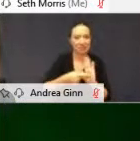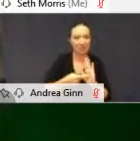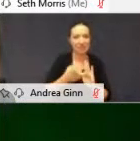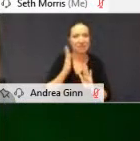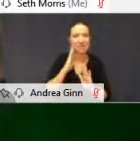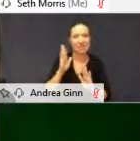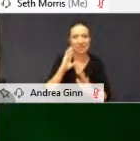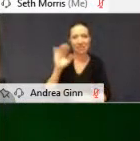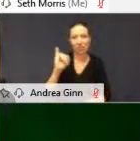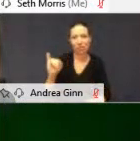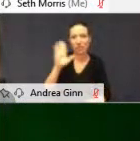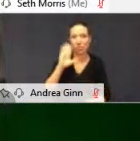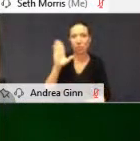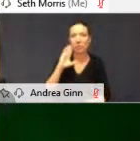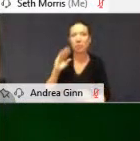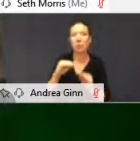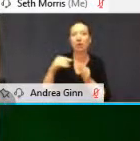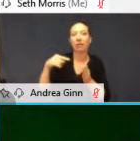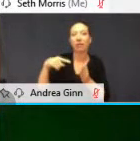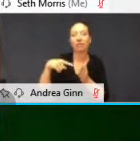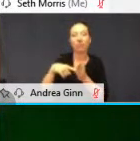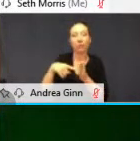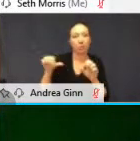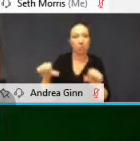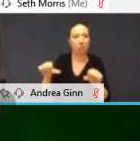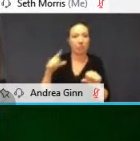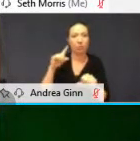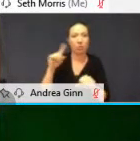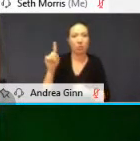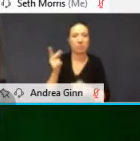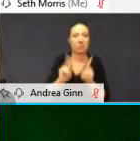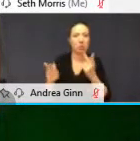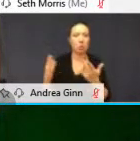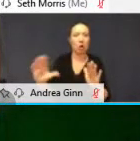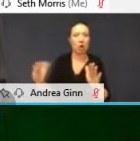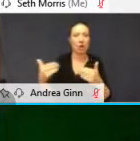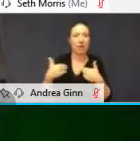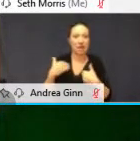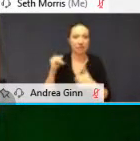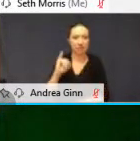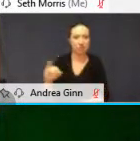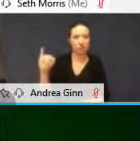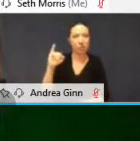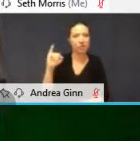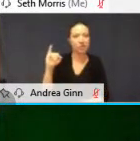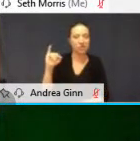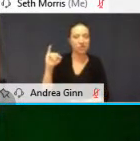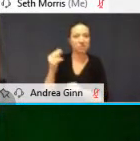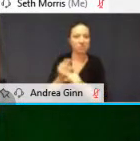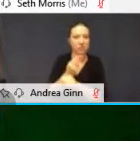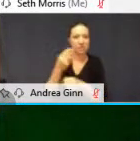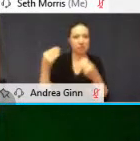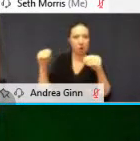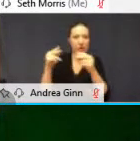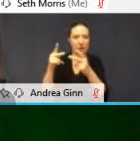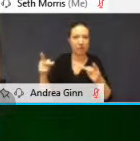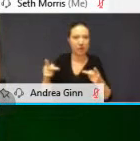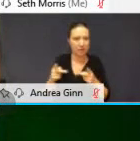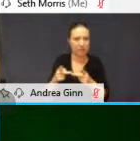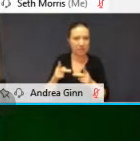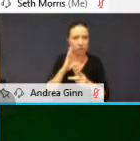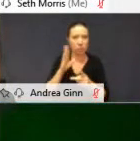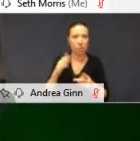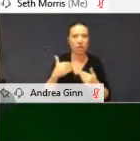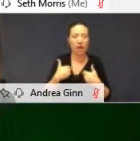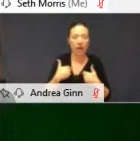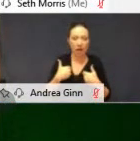the New Mexicans who already receive coverage through the marketplace, and we would have some indirect benefits on lowering